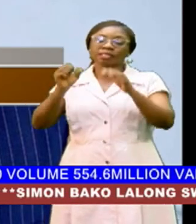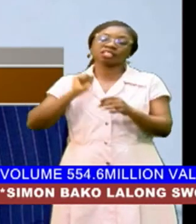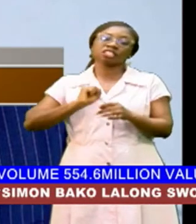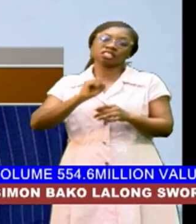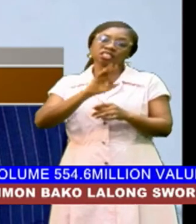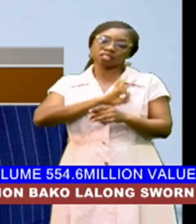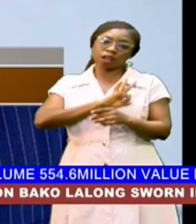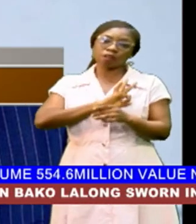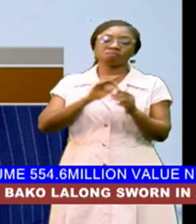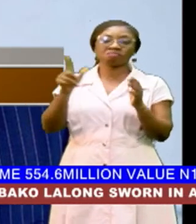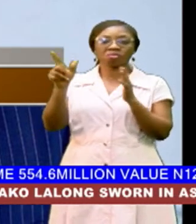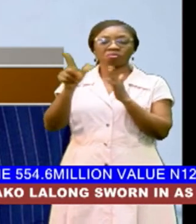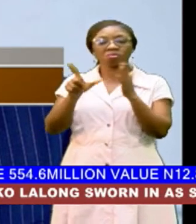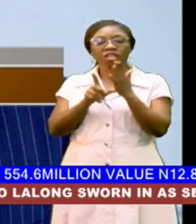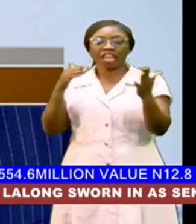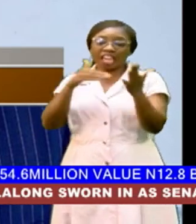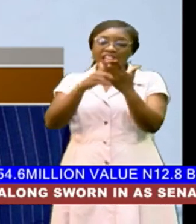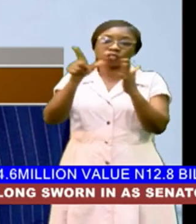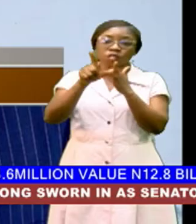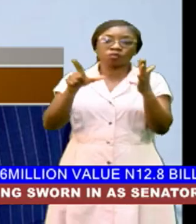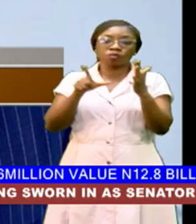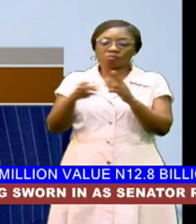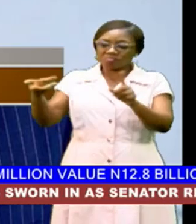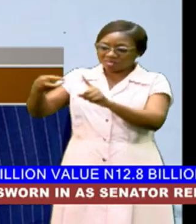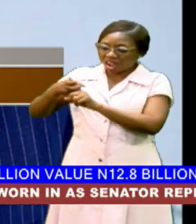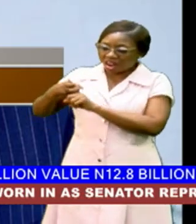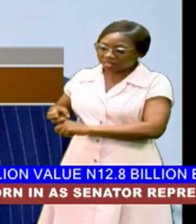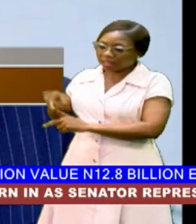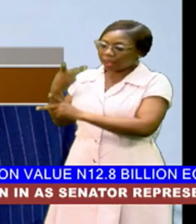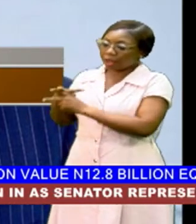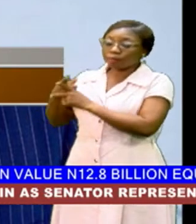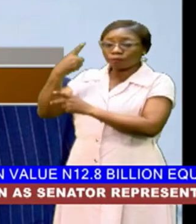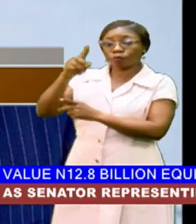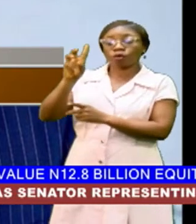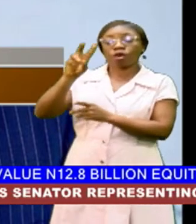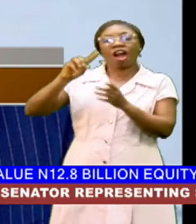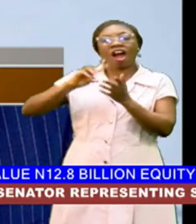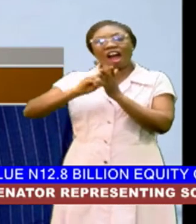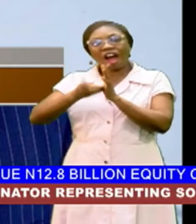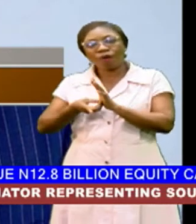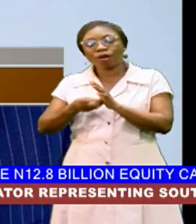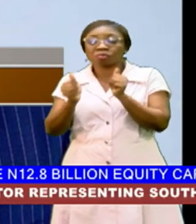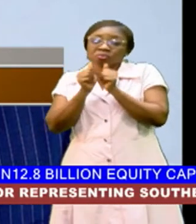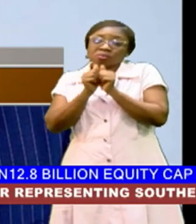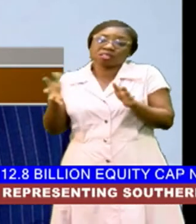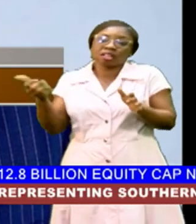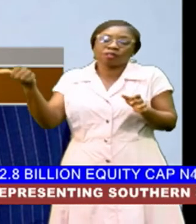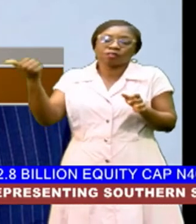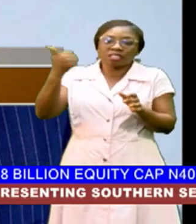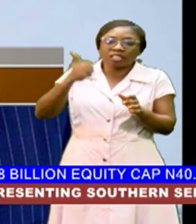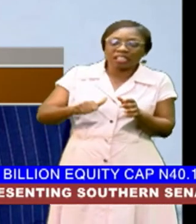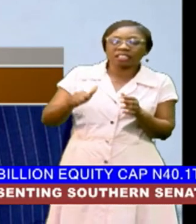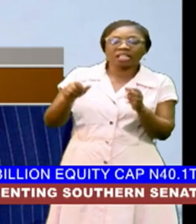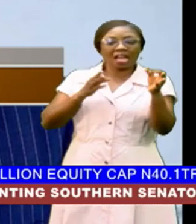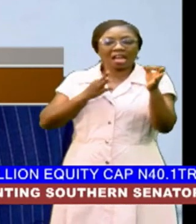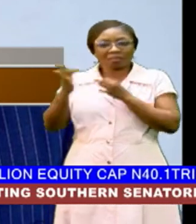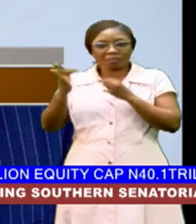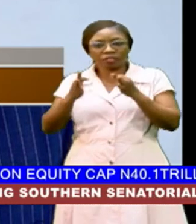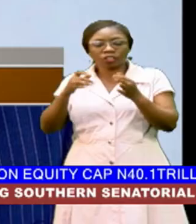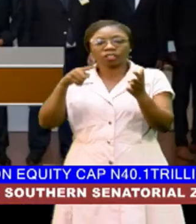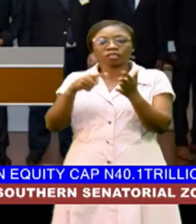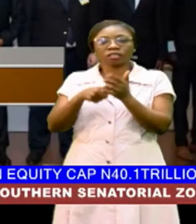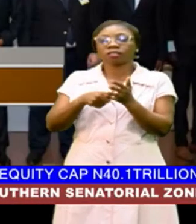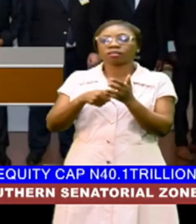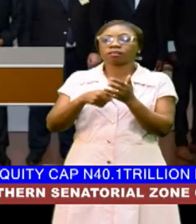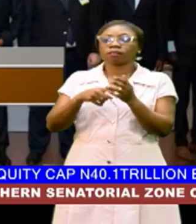arrested, physically assaulted, and detained for hours without charge or any official explanation. This was a